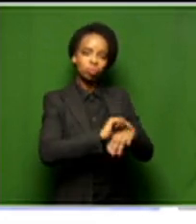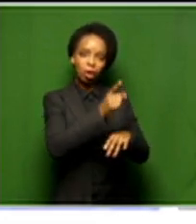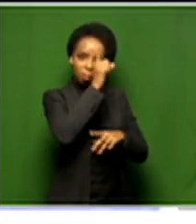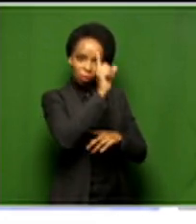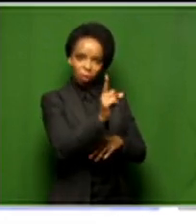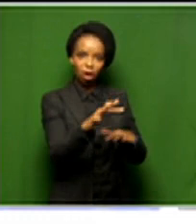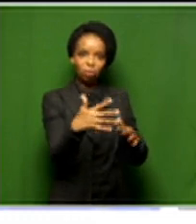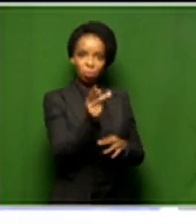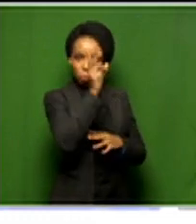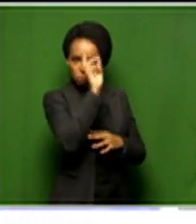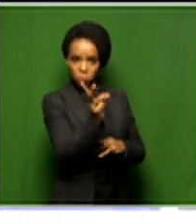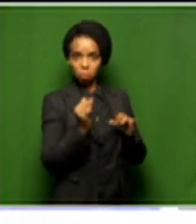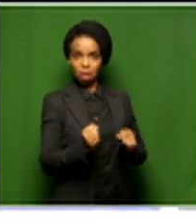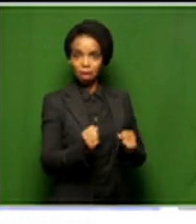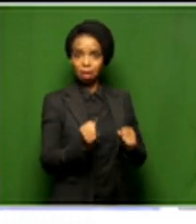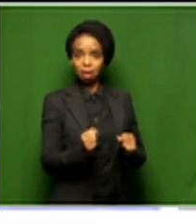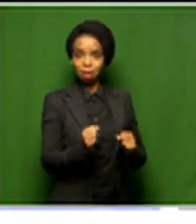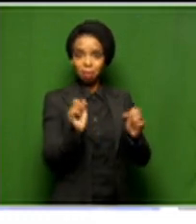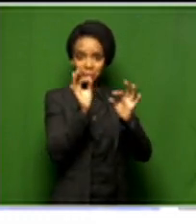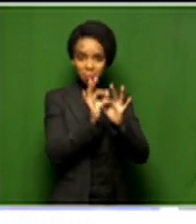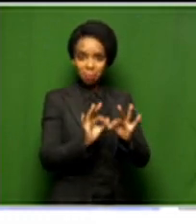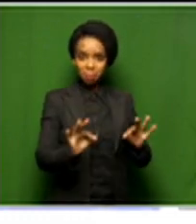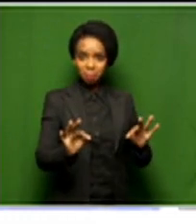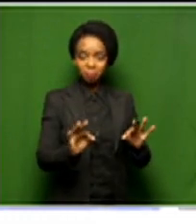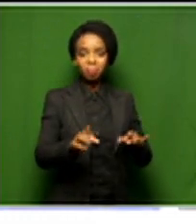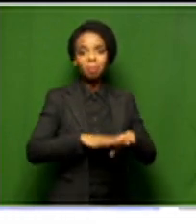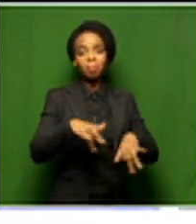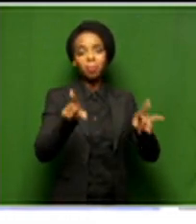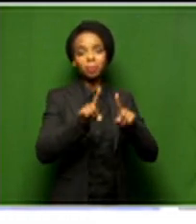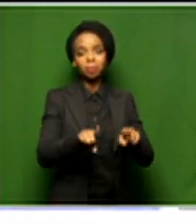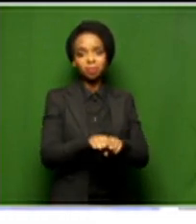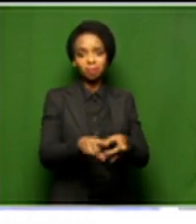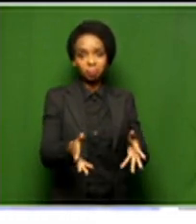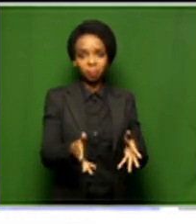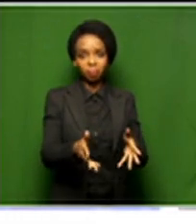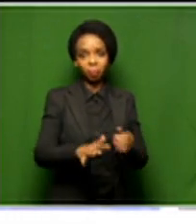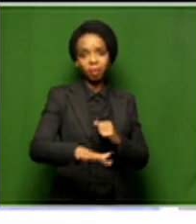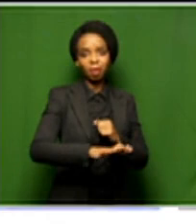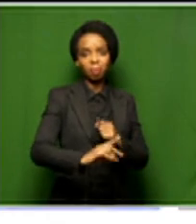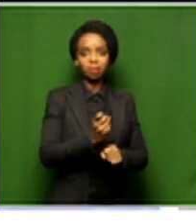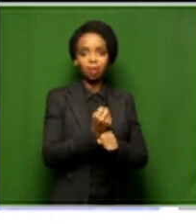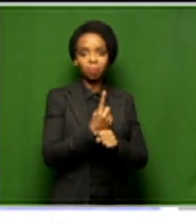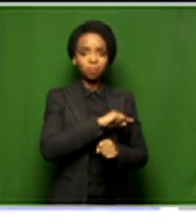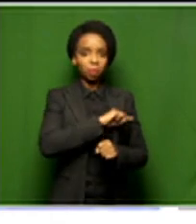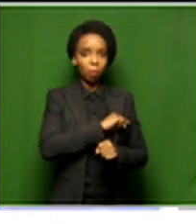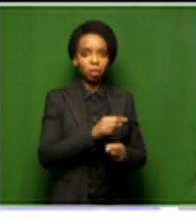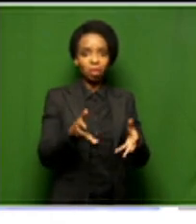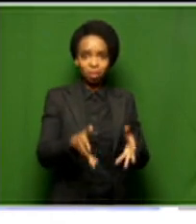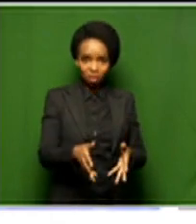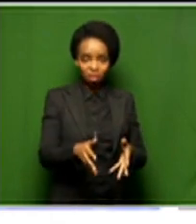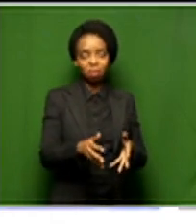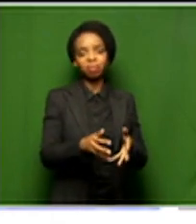to start worrying, especially in places like Gauteng, because Gauteng is notorious for long queues and people